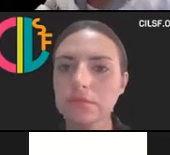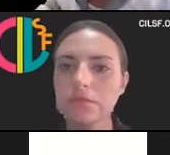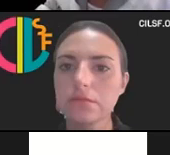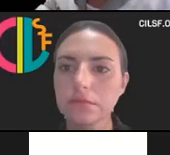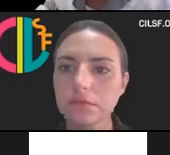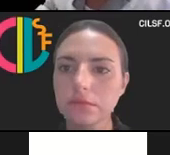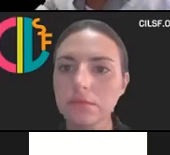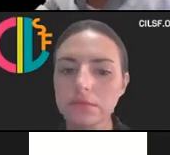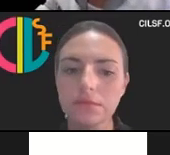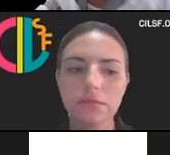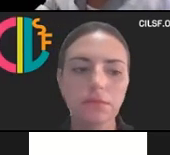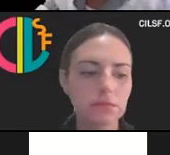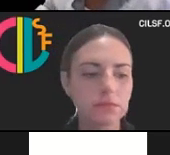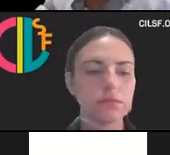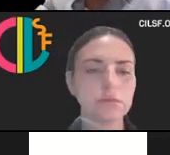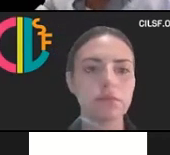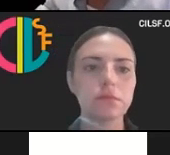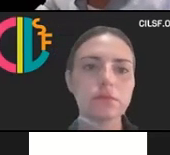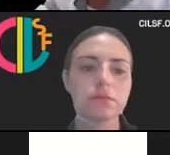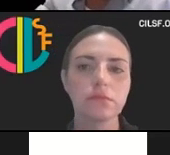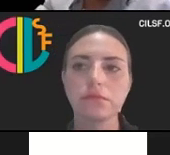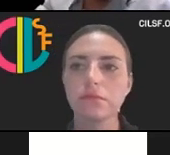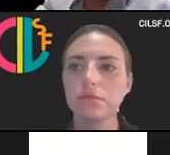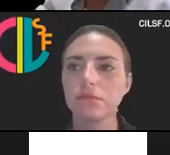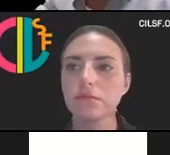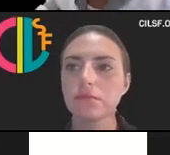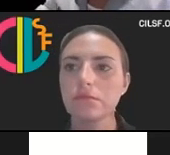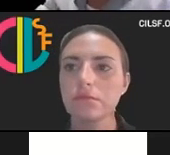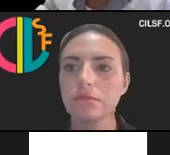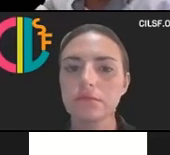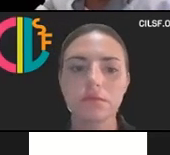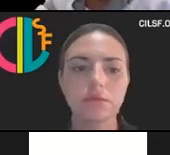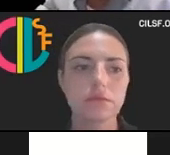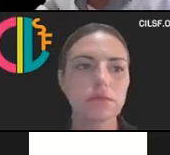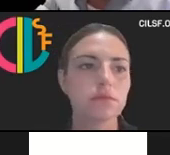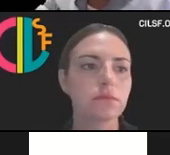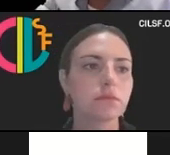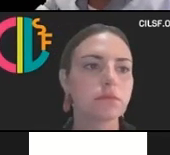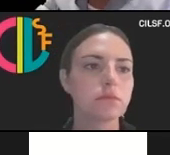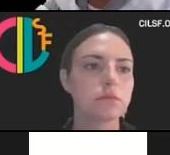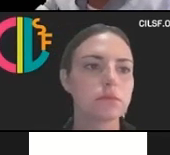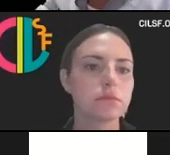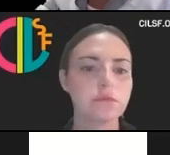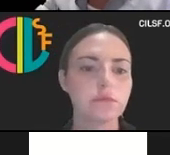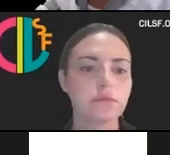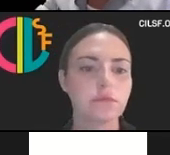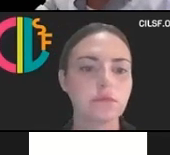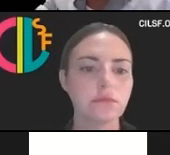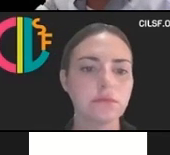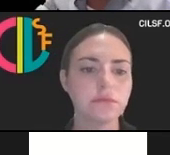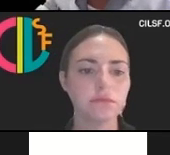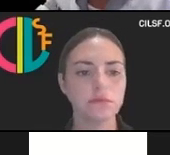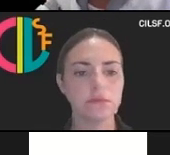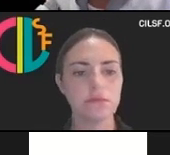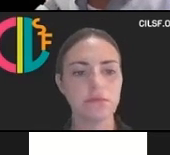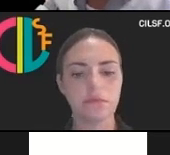things. This is one example, Dr. Sherry Tenpenny. I just picked her because a group just asked me to talk about her not too long ago. Extremely grandmotherly. She